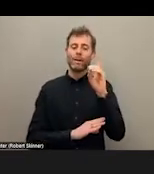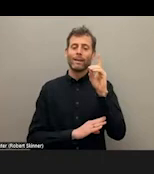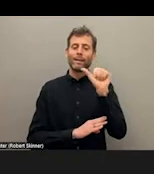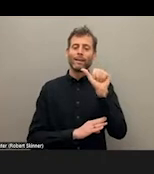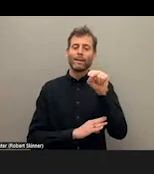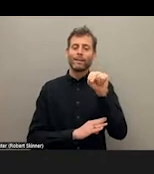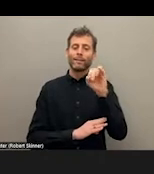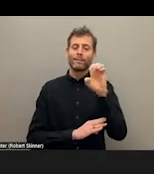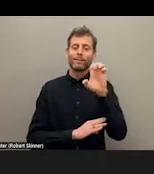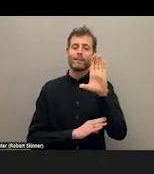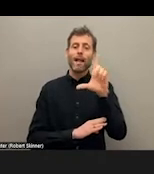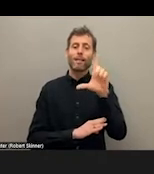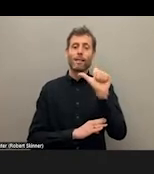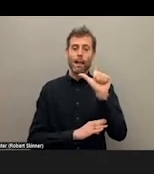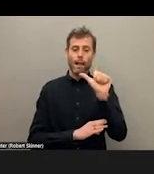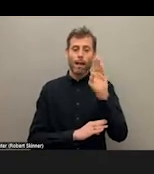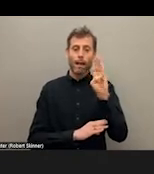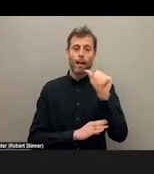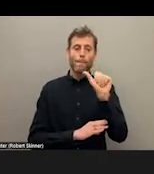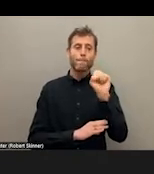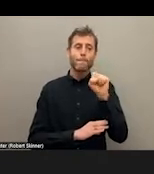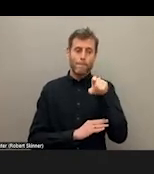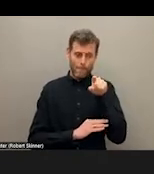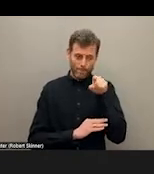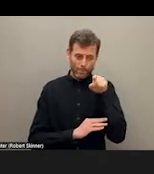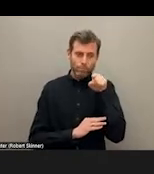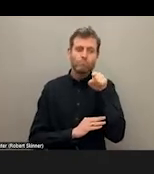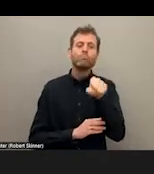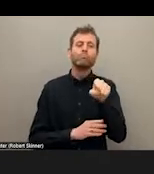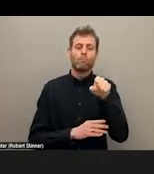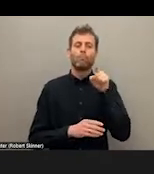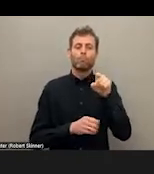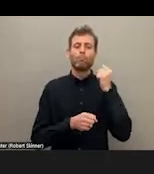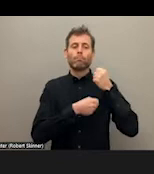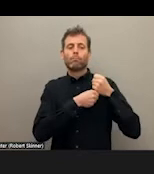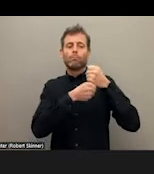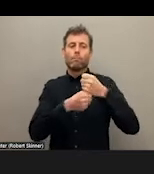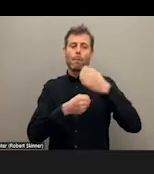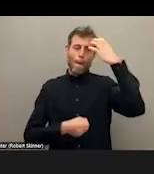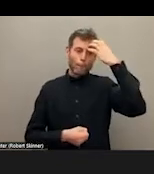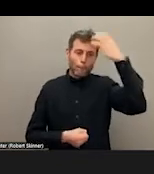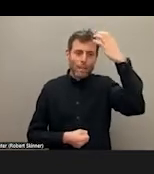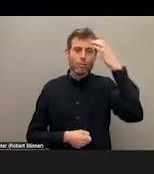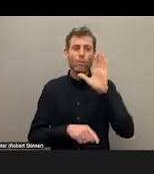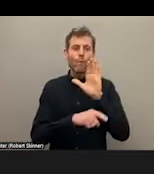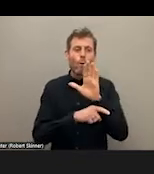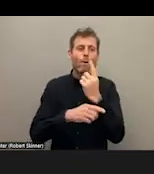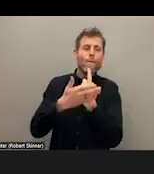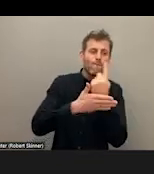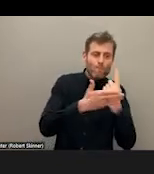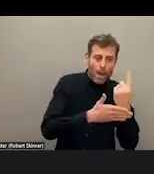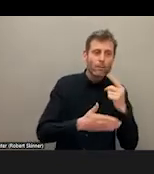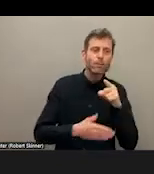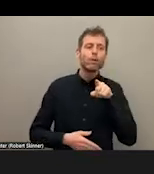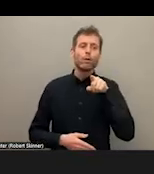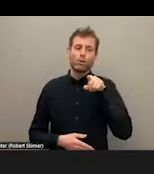for the presidency of the Council of Ministers in Italy, amongst many other roles, also advisor to the Vice President of the European Commission